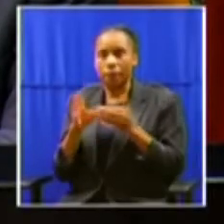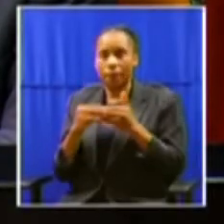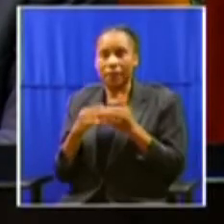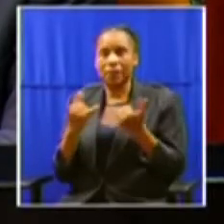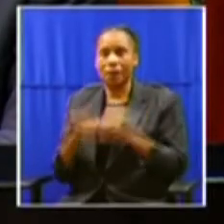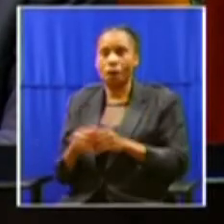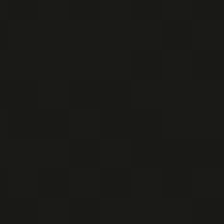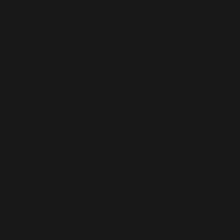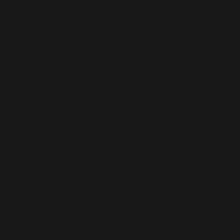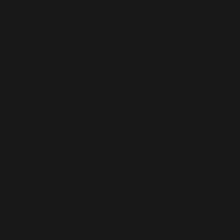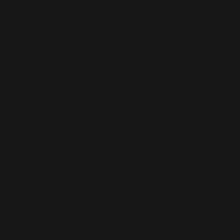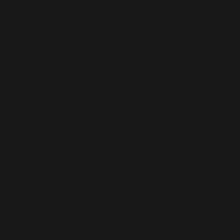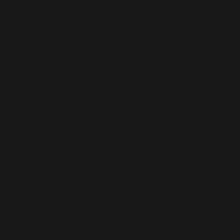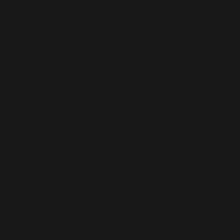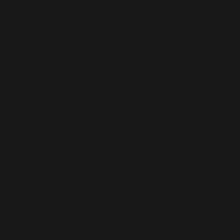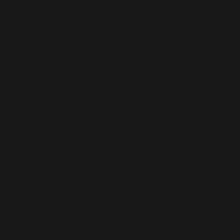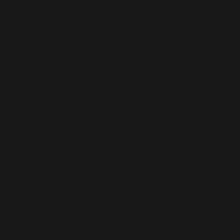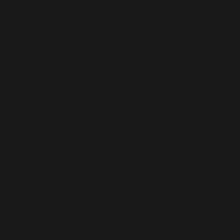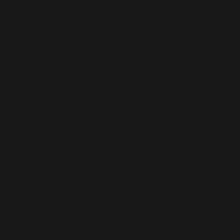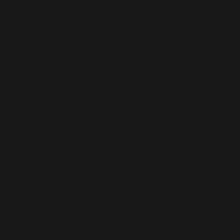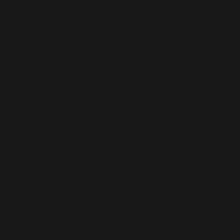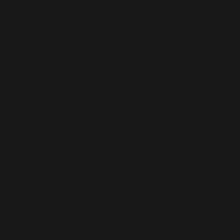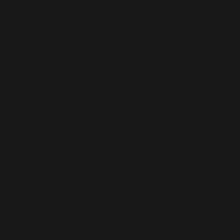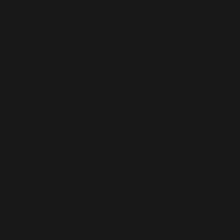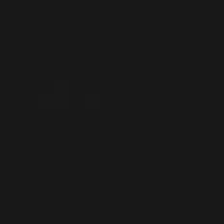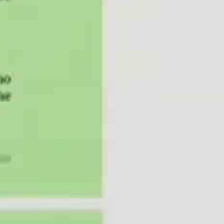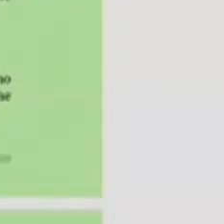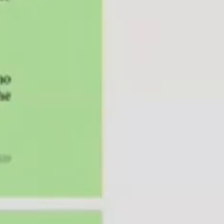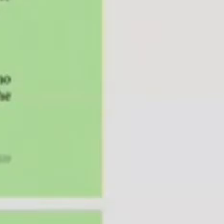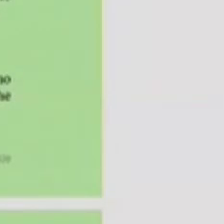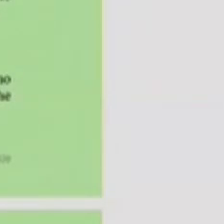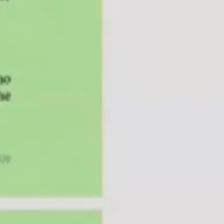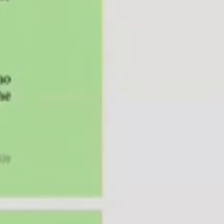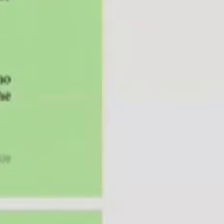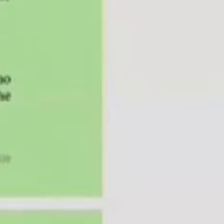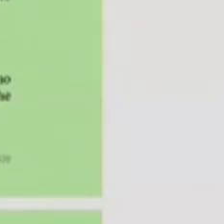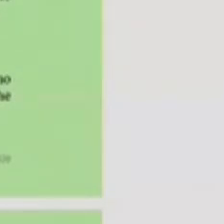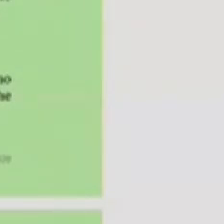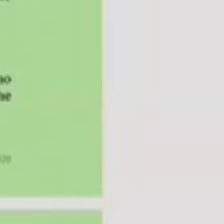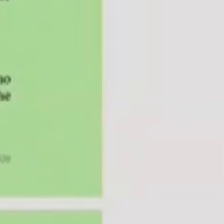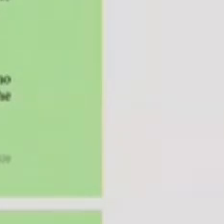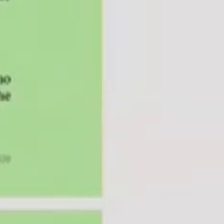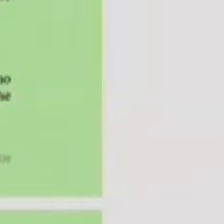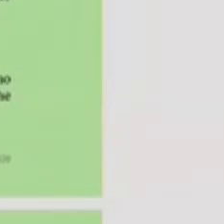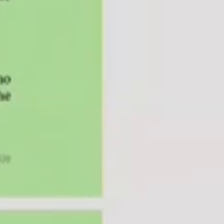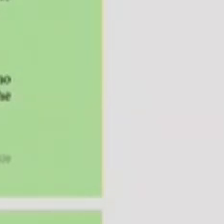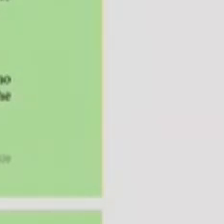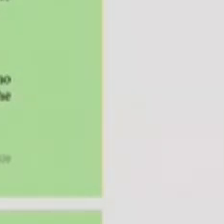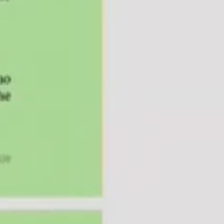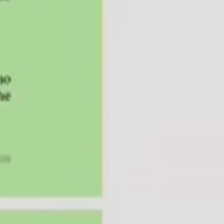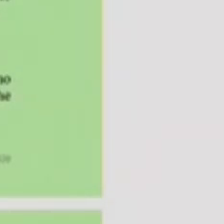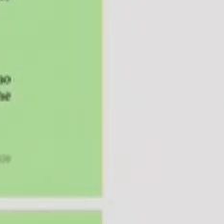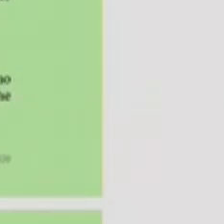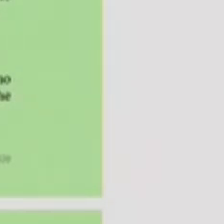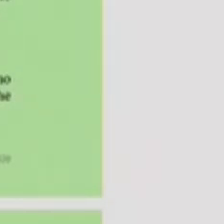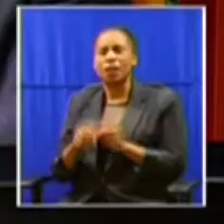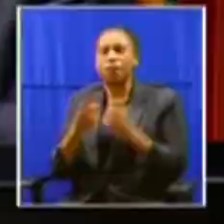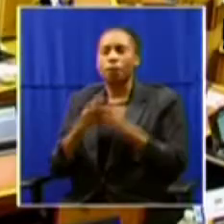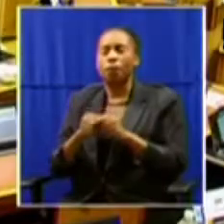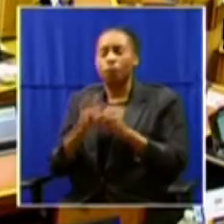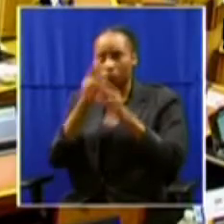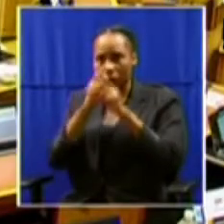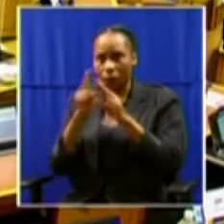to question 601, asked by the Honourable Breitenbach to the Minister of Justice and Correctional Services. The Honourable